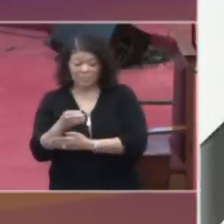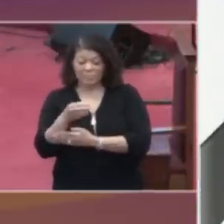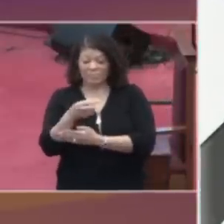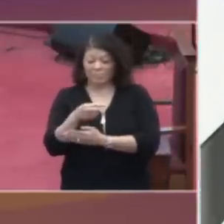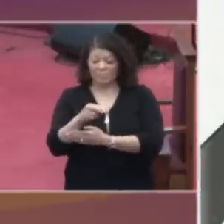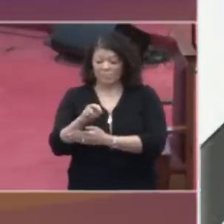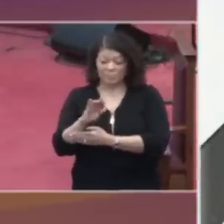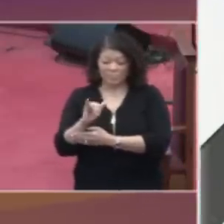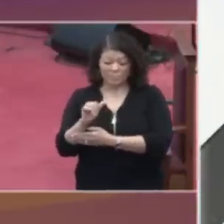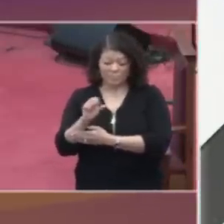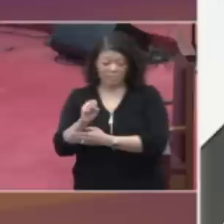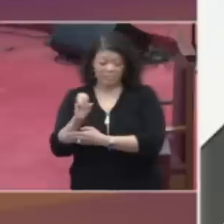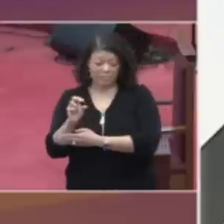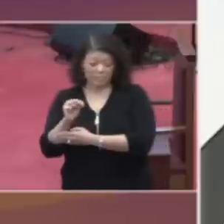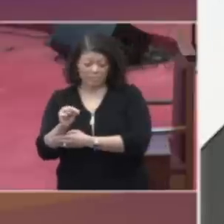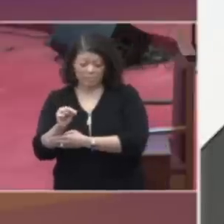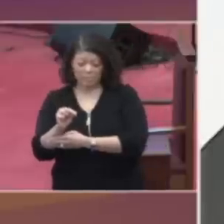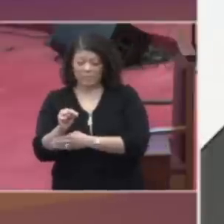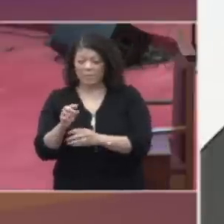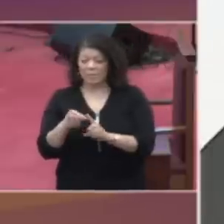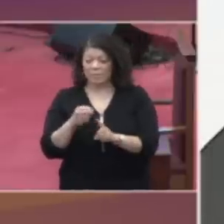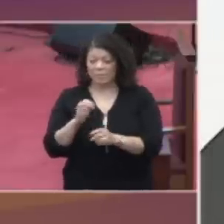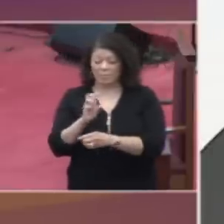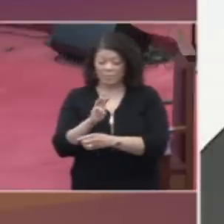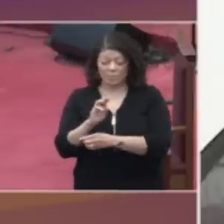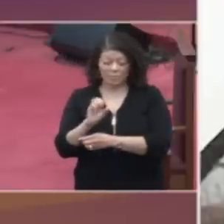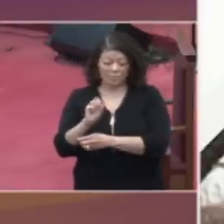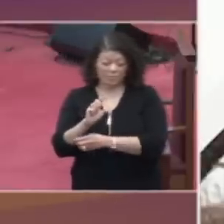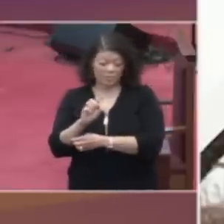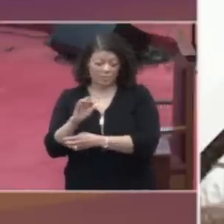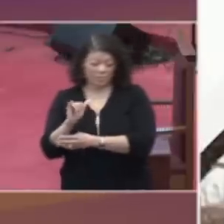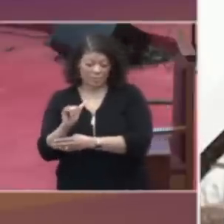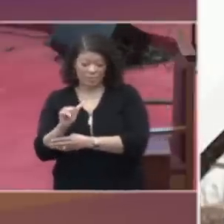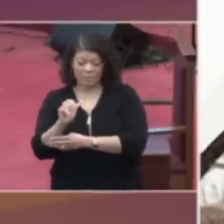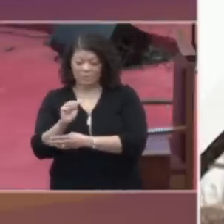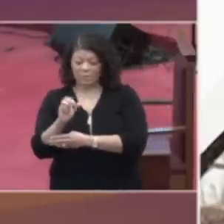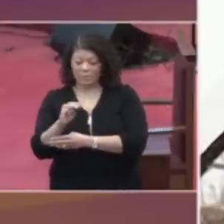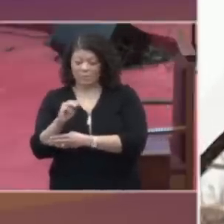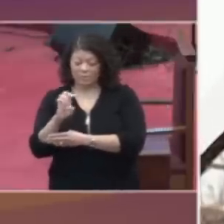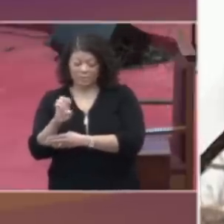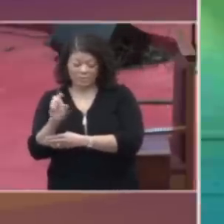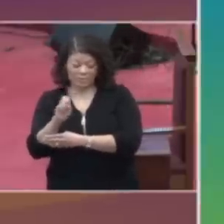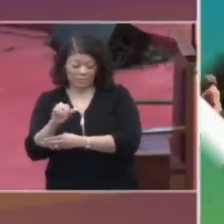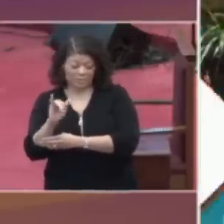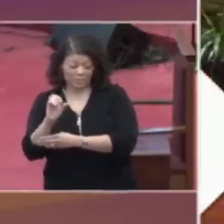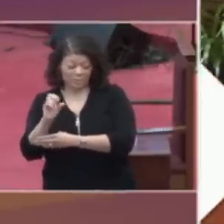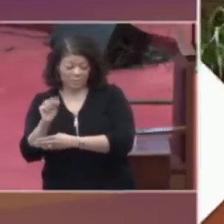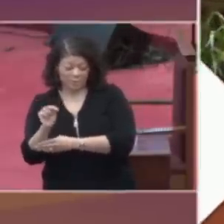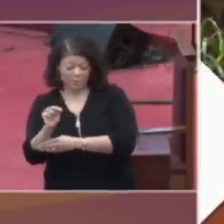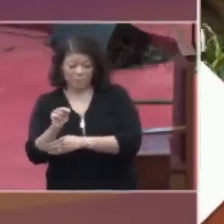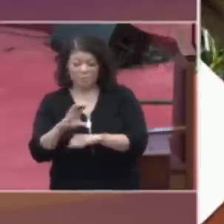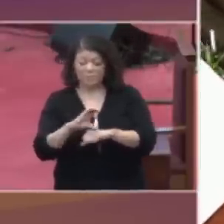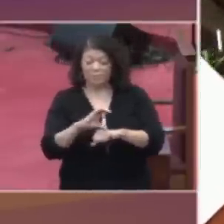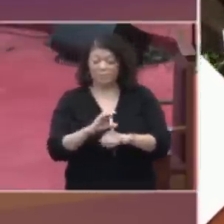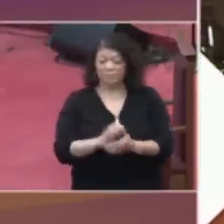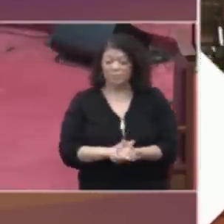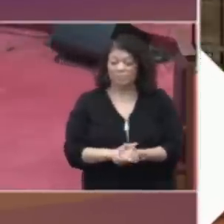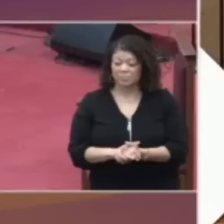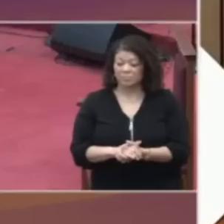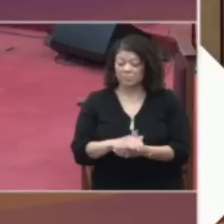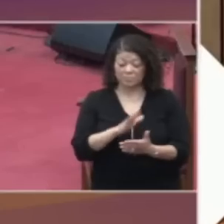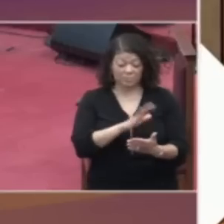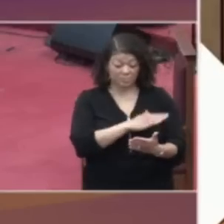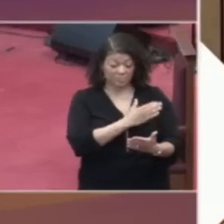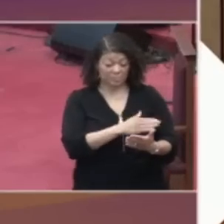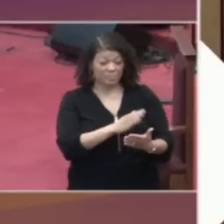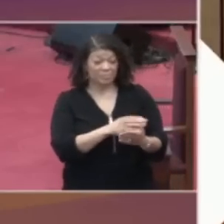senior pastor at Wesley Center AME Zion Church in Pittsburgh, Pennsylvania, and music provided by Trini